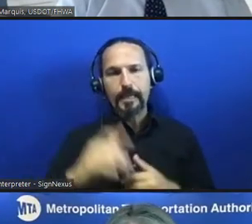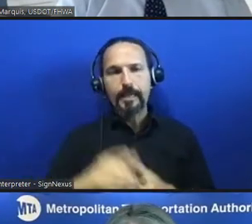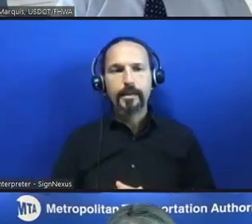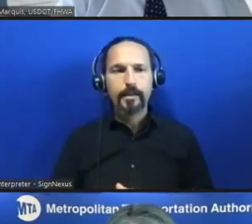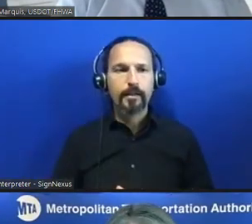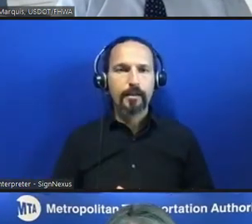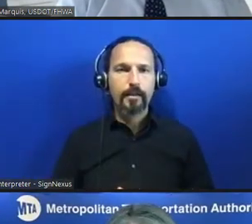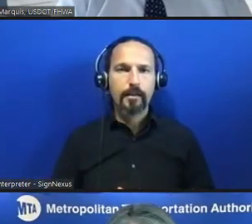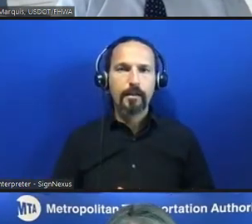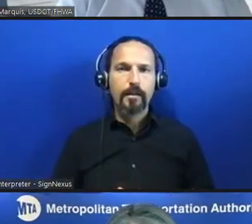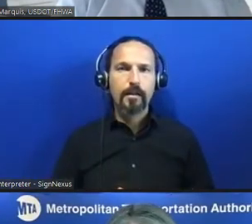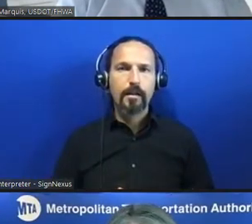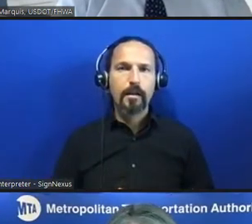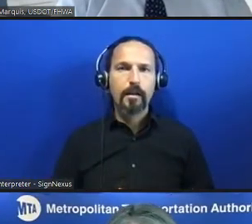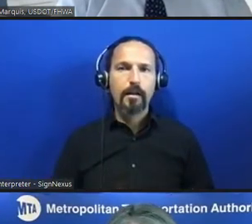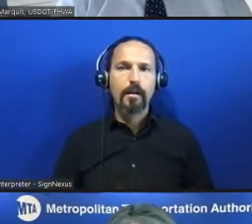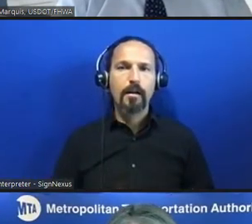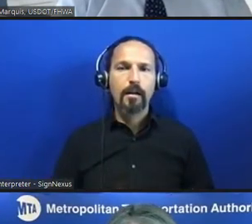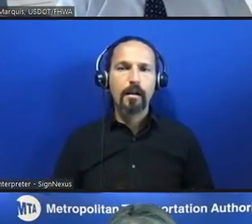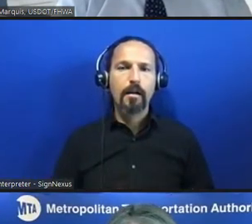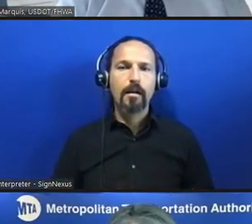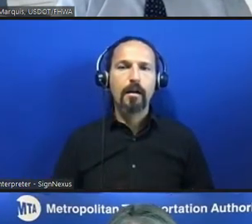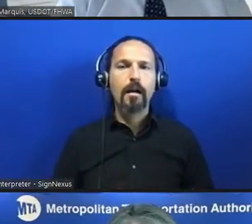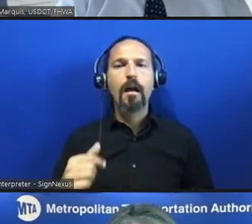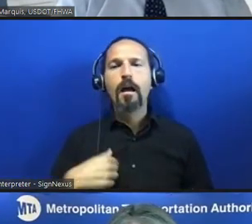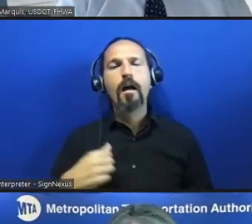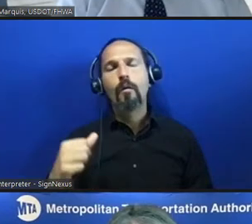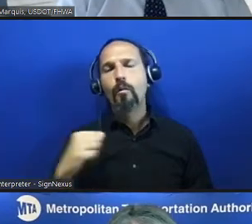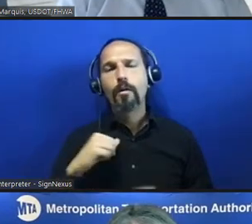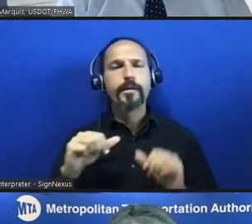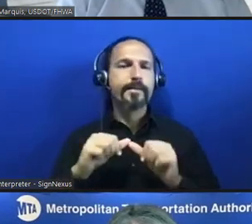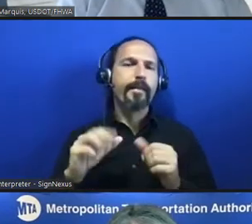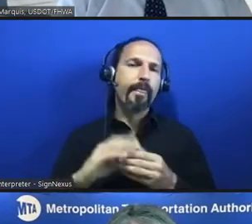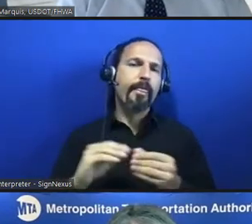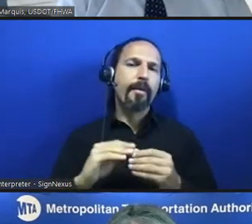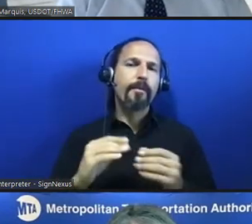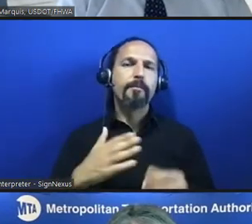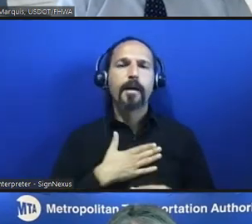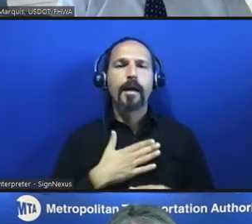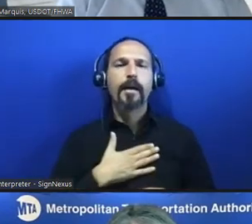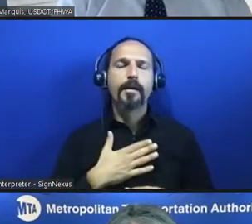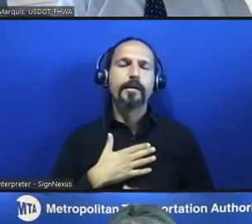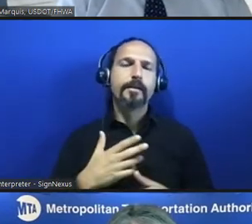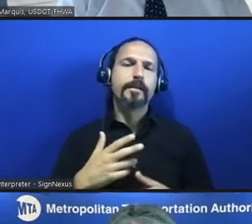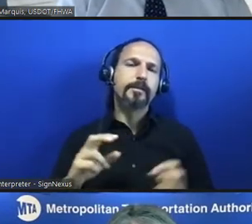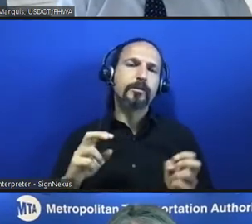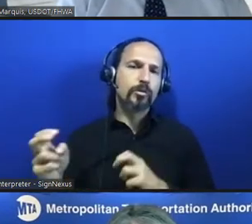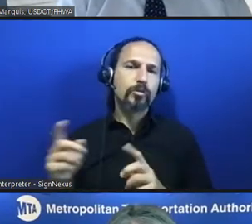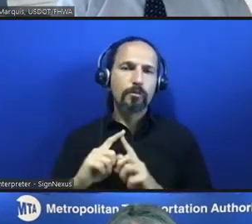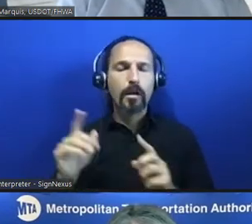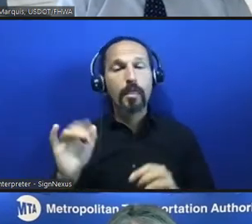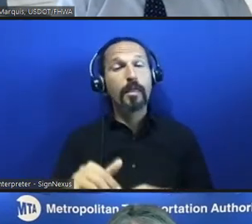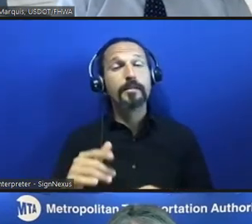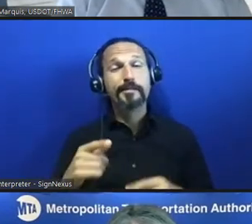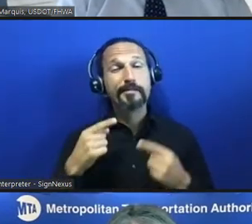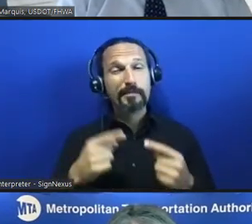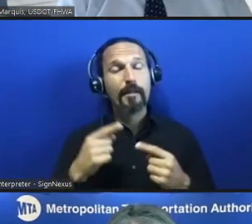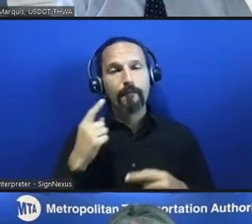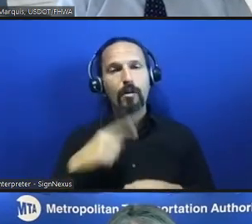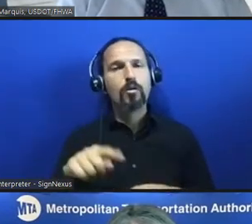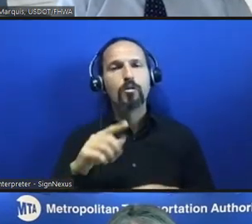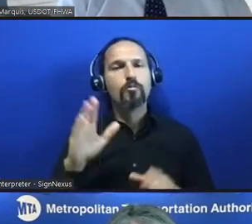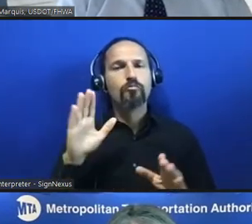not belabor my own personal issues but it is a hardship for all of the wonderful medical